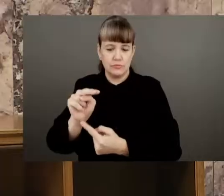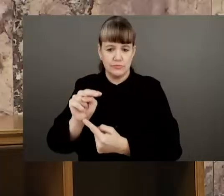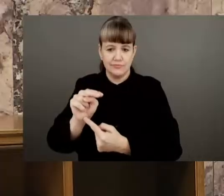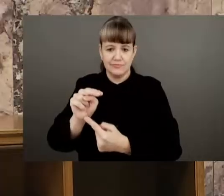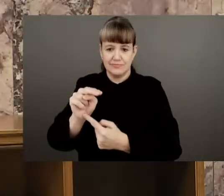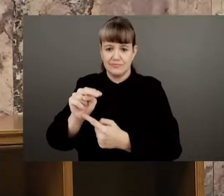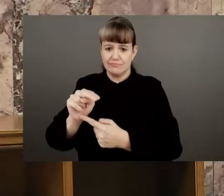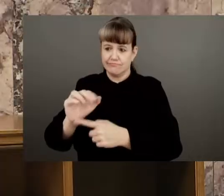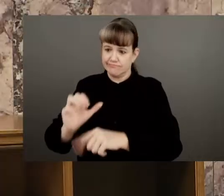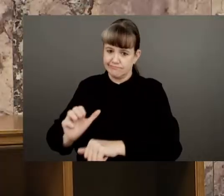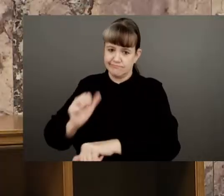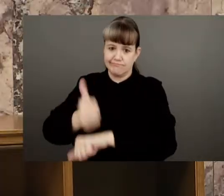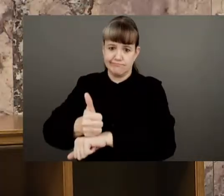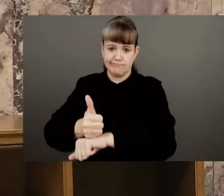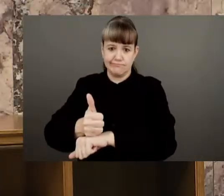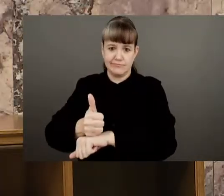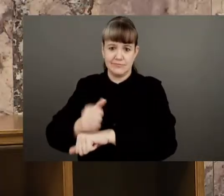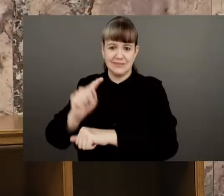charges brought recently.